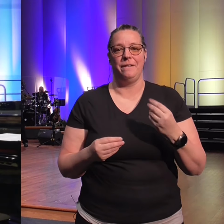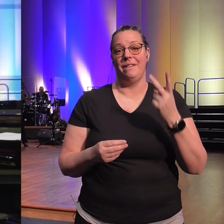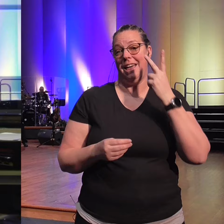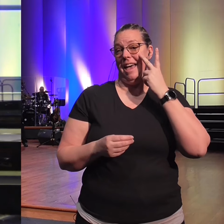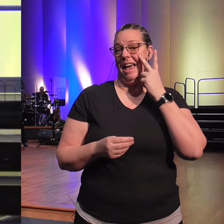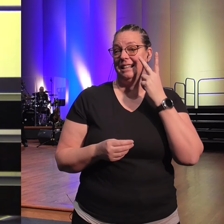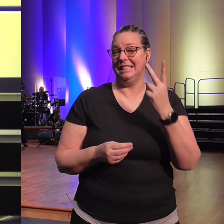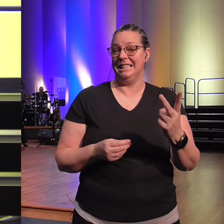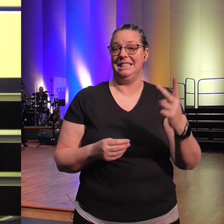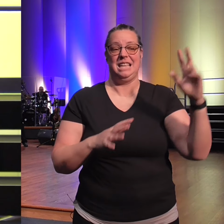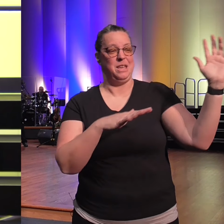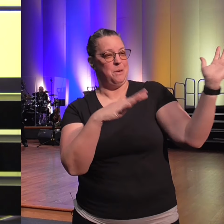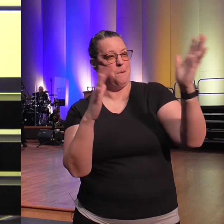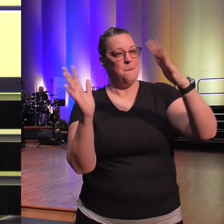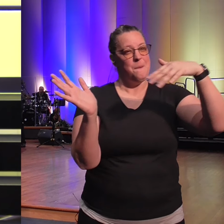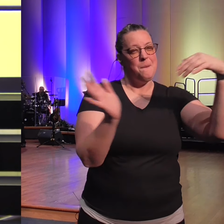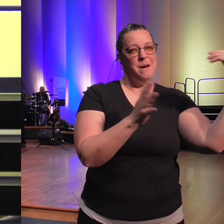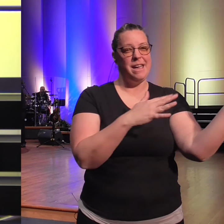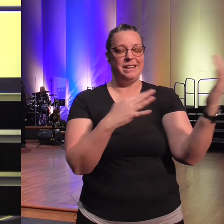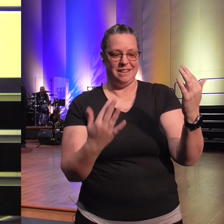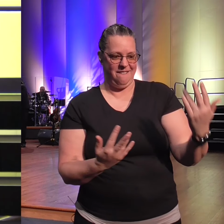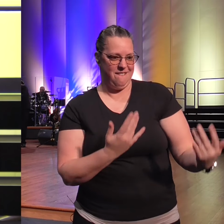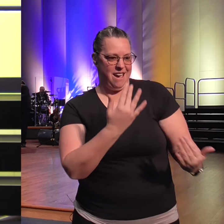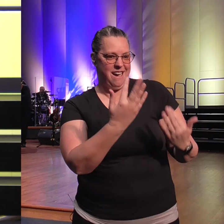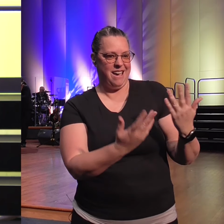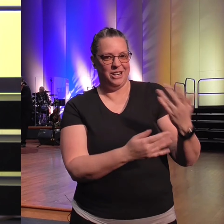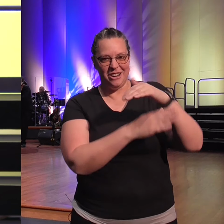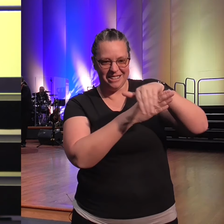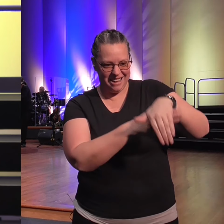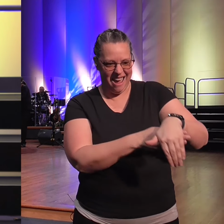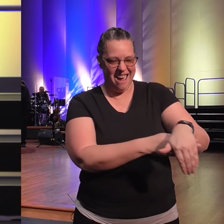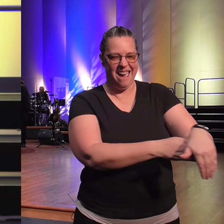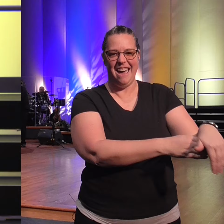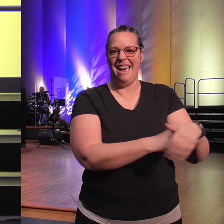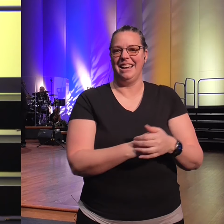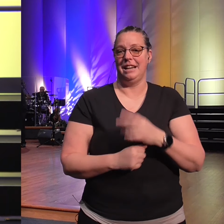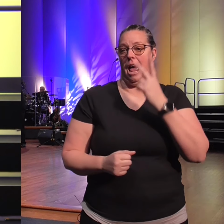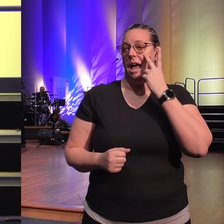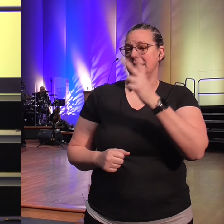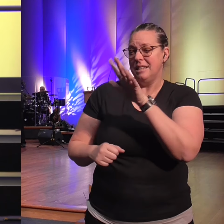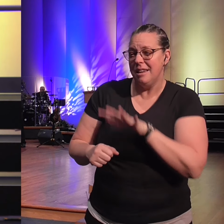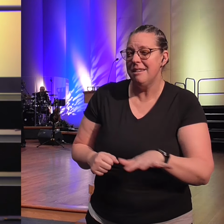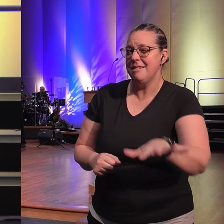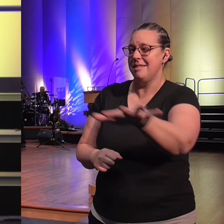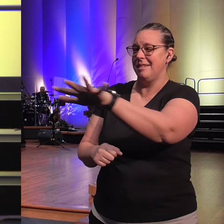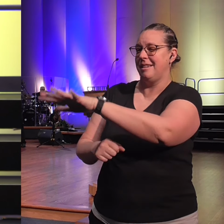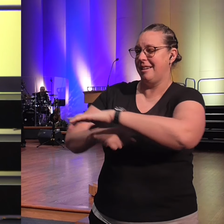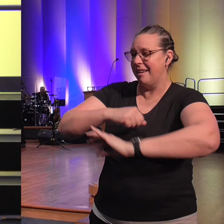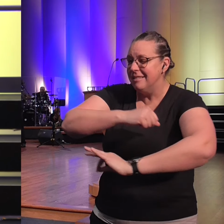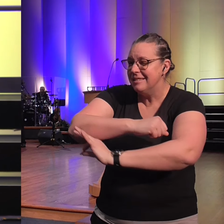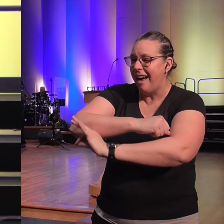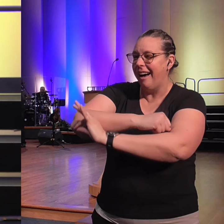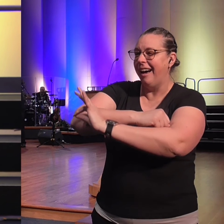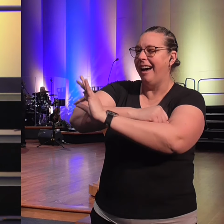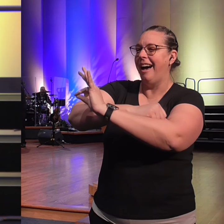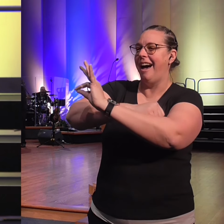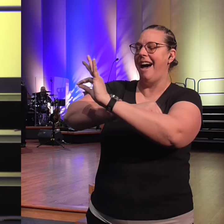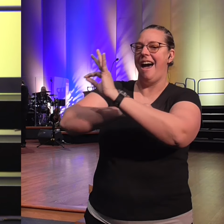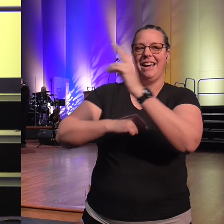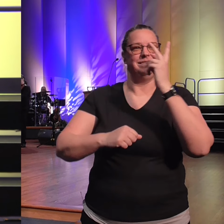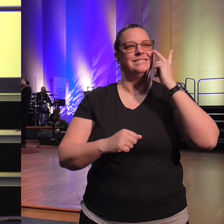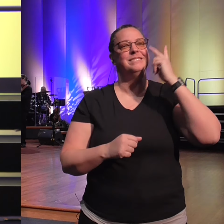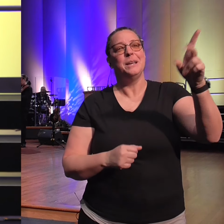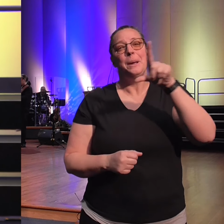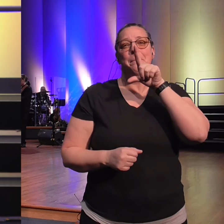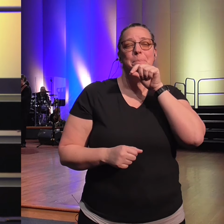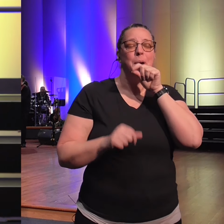the bedwind fires at night. See the oil fields at first light. And see the bird